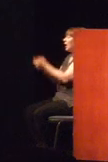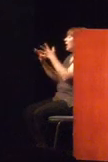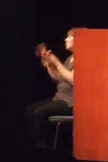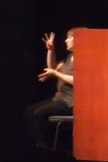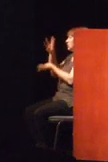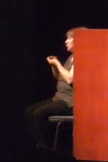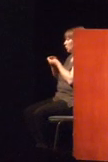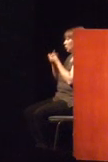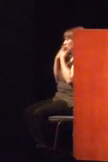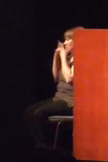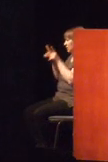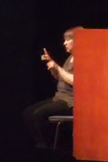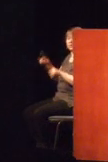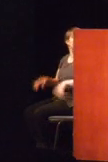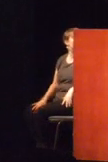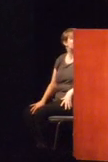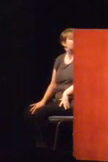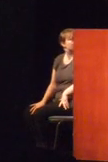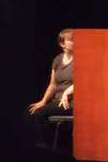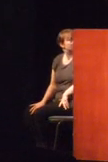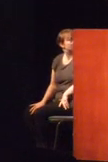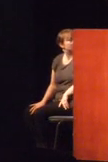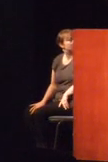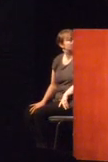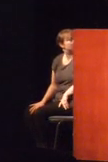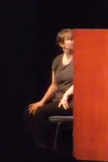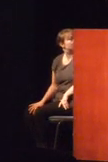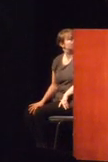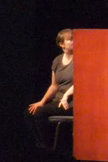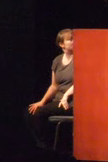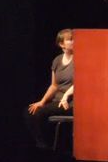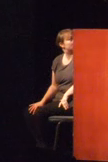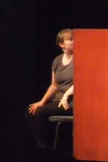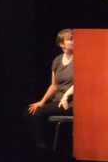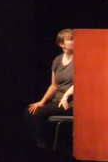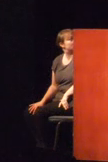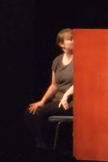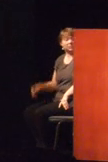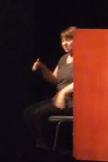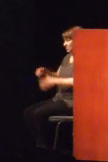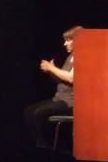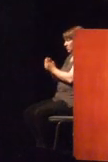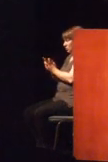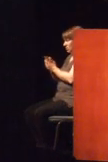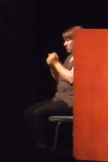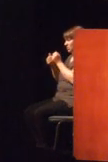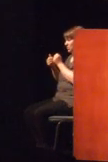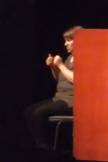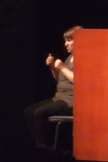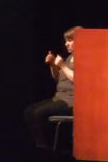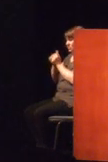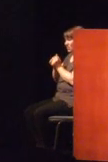that translated into. So you can see in English 201A, this spring, just with the soft implementation